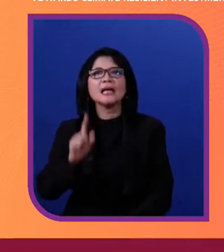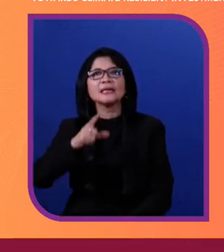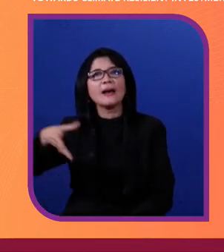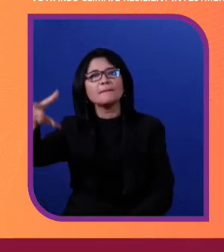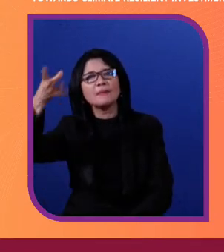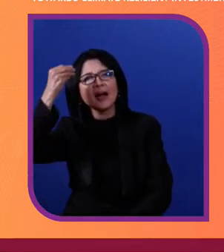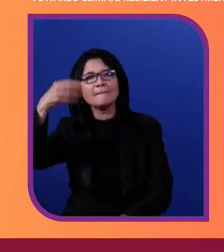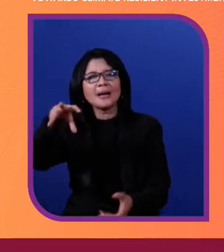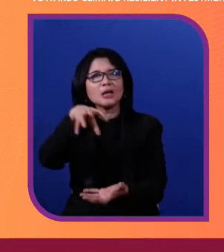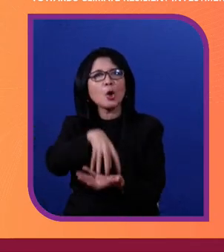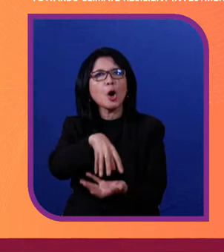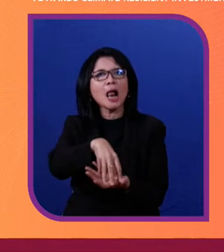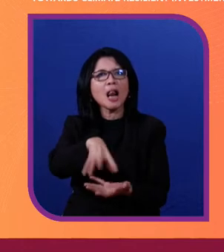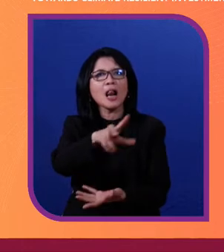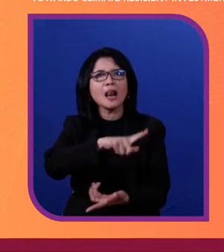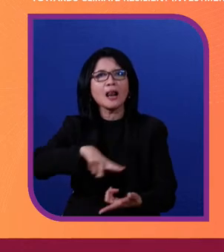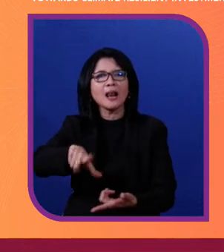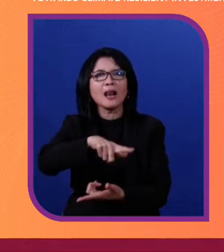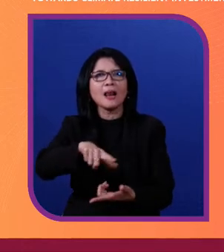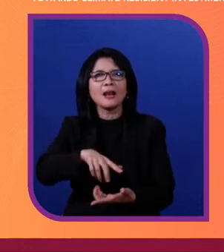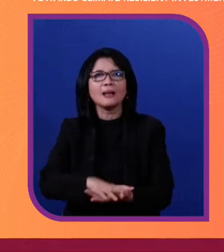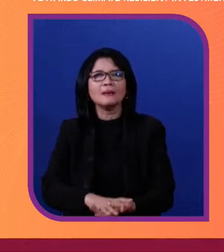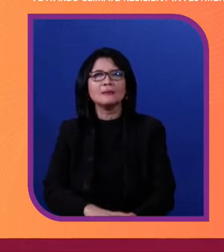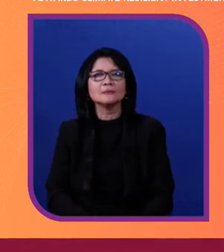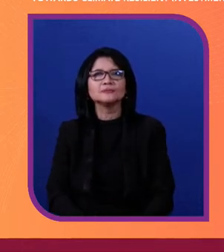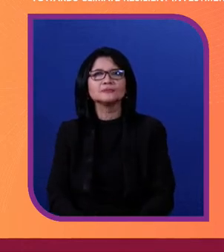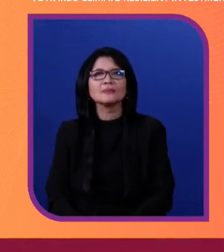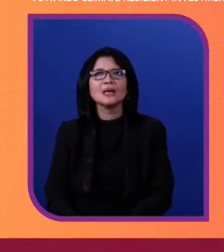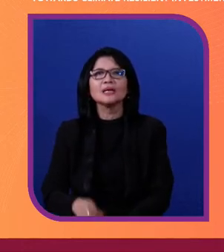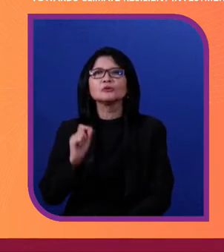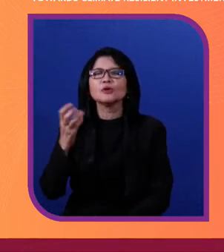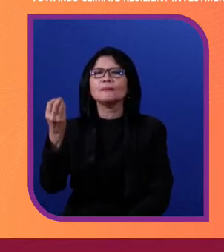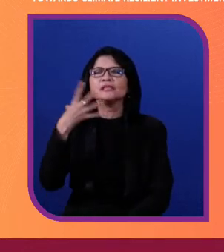khai emergen CY hooq.tv